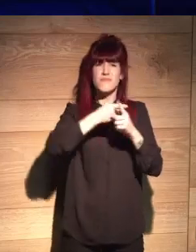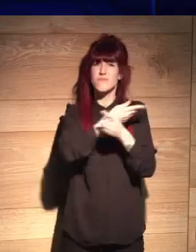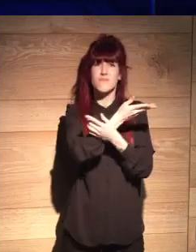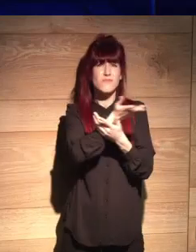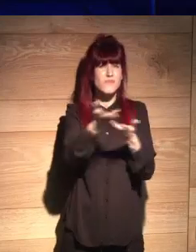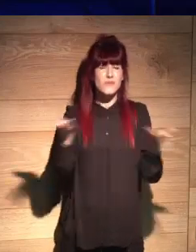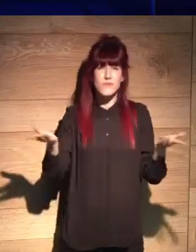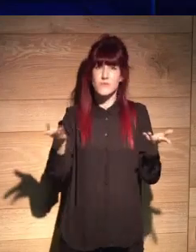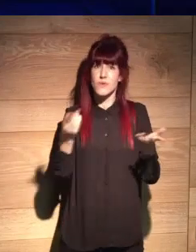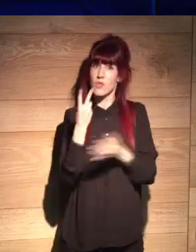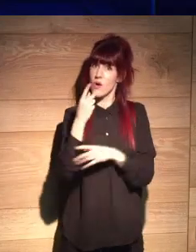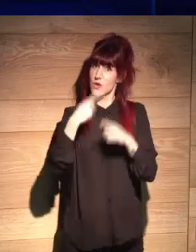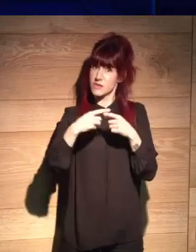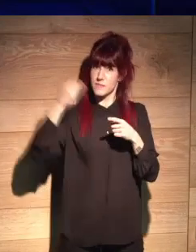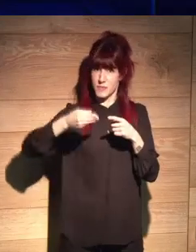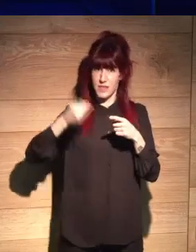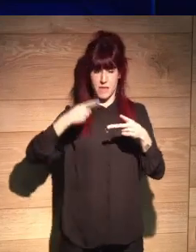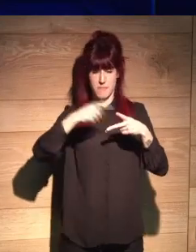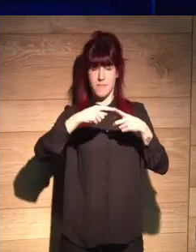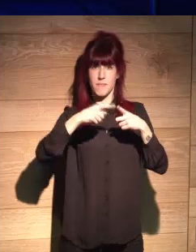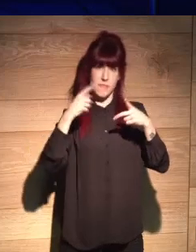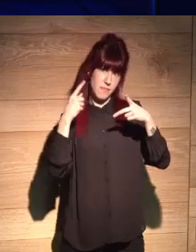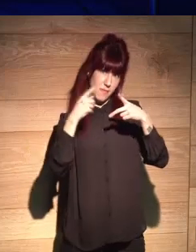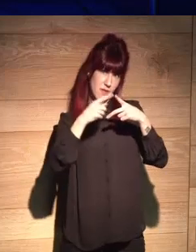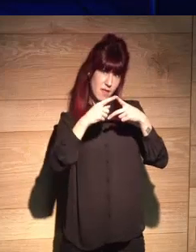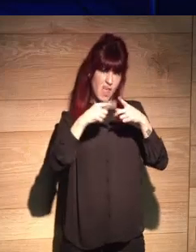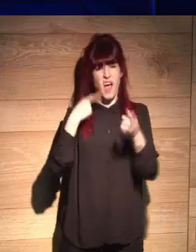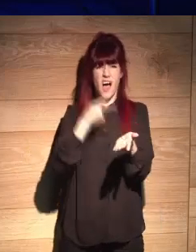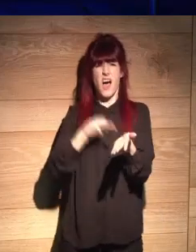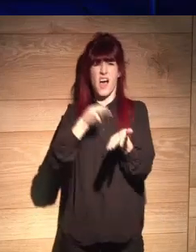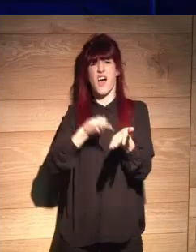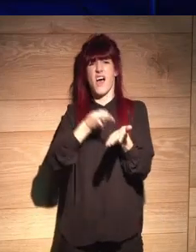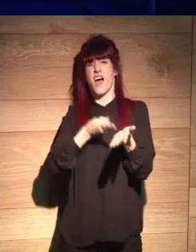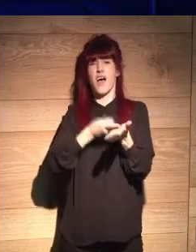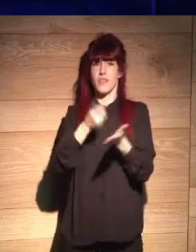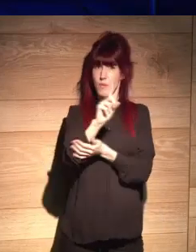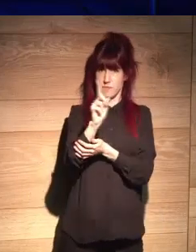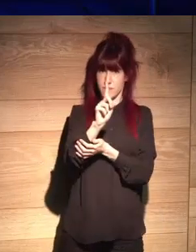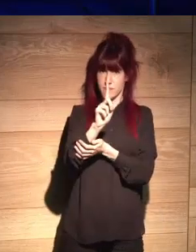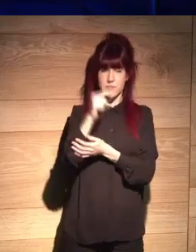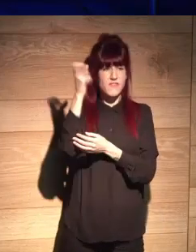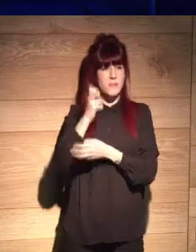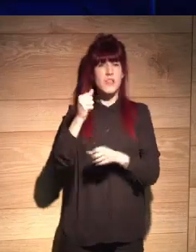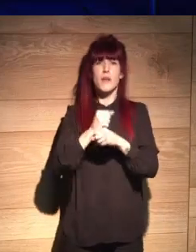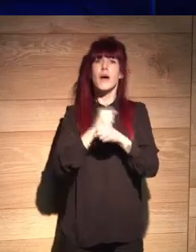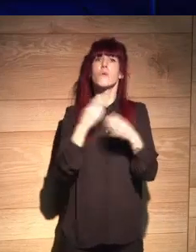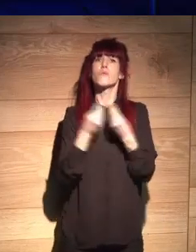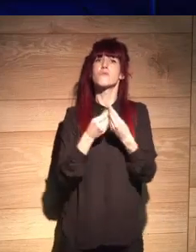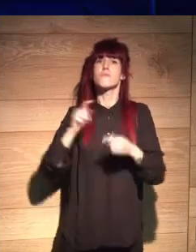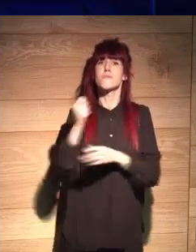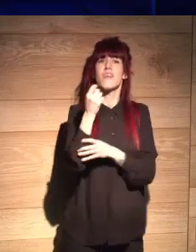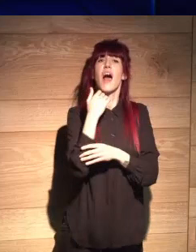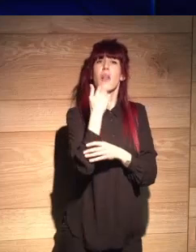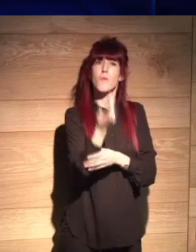levels, and we have to do it with two very important things. We're not here to fight. We're here to